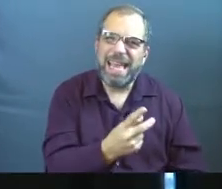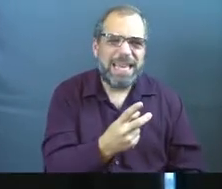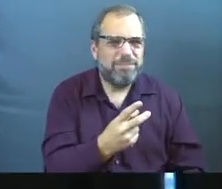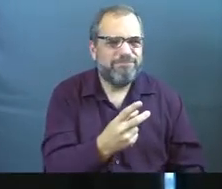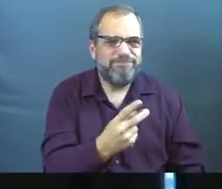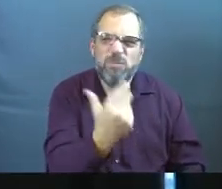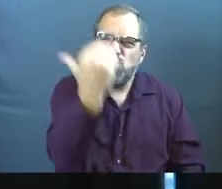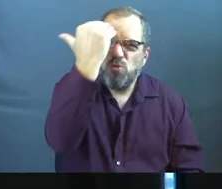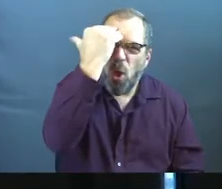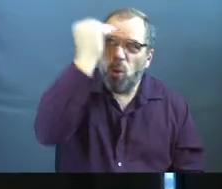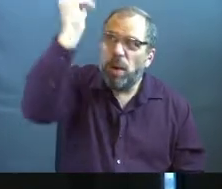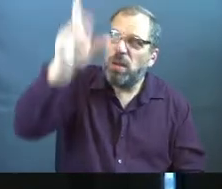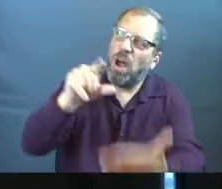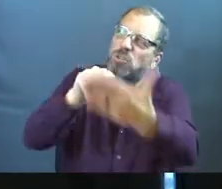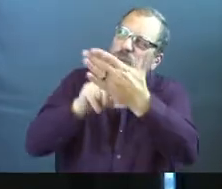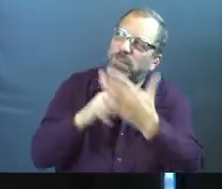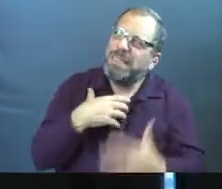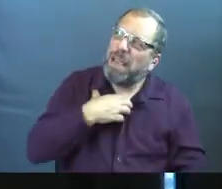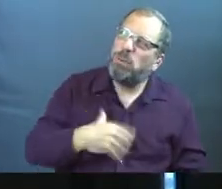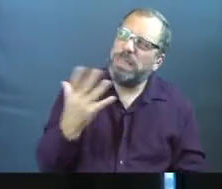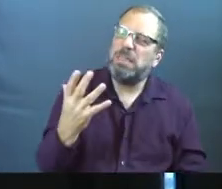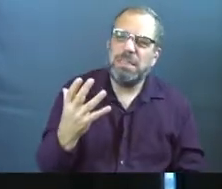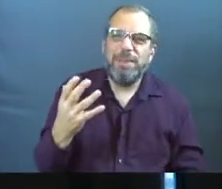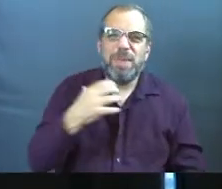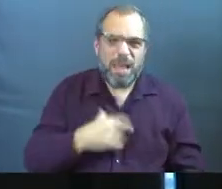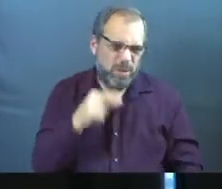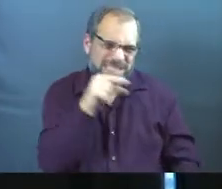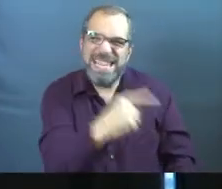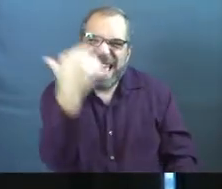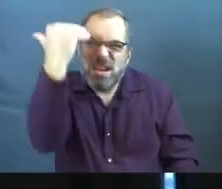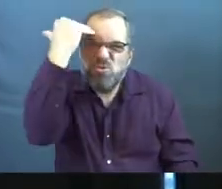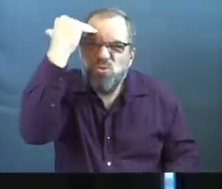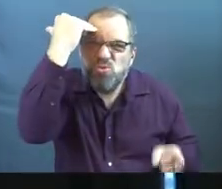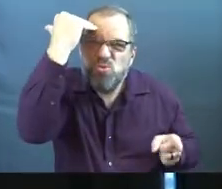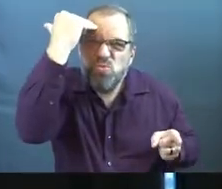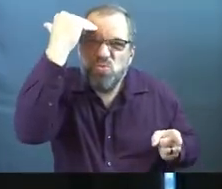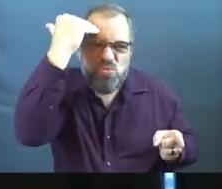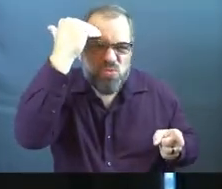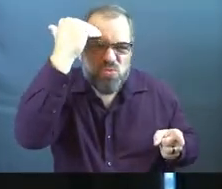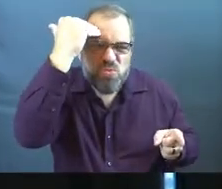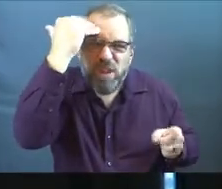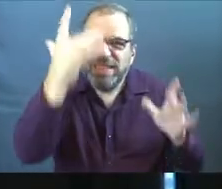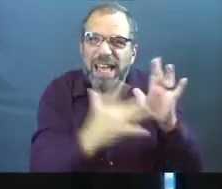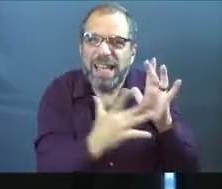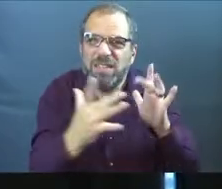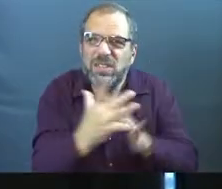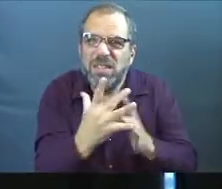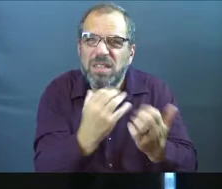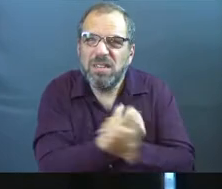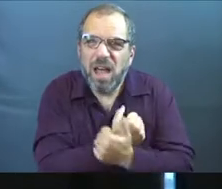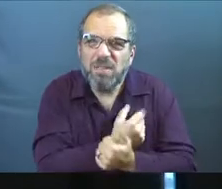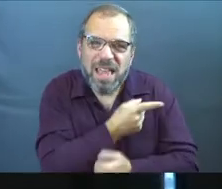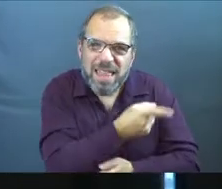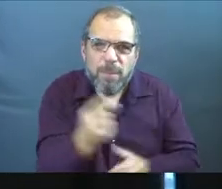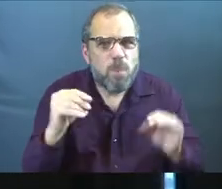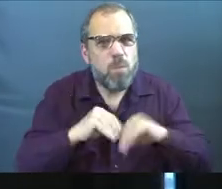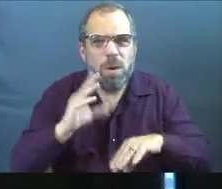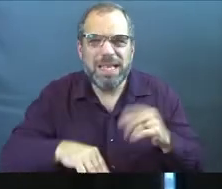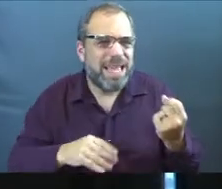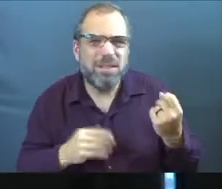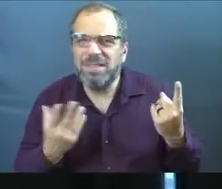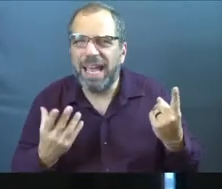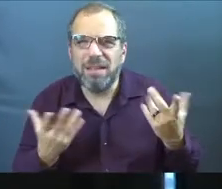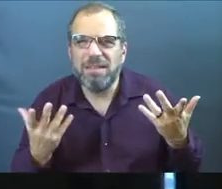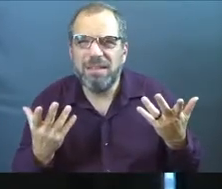see what God has shown me. I wish they knew that Jesus loves them more than they can understand or